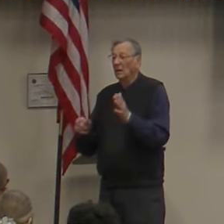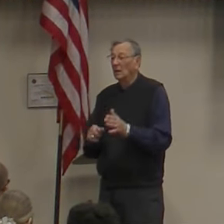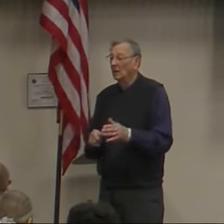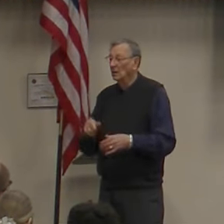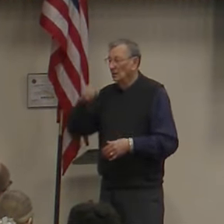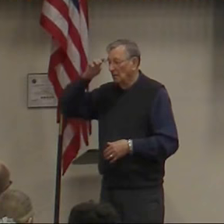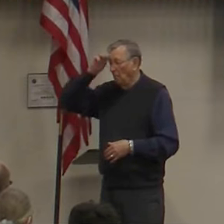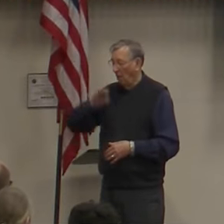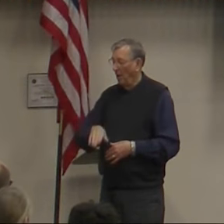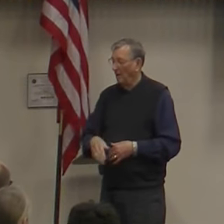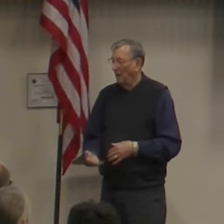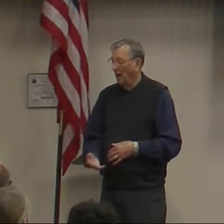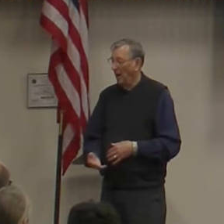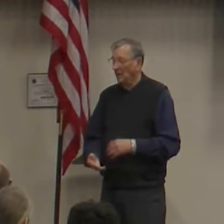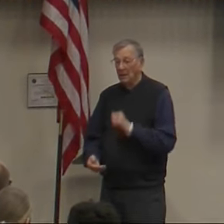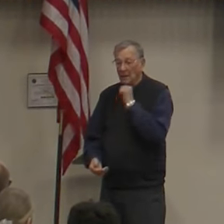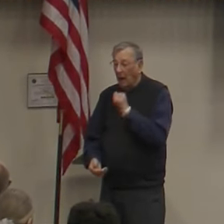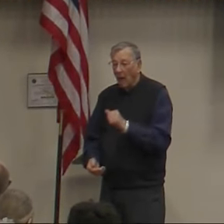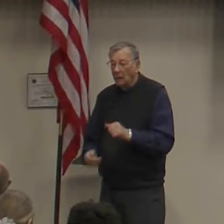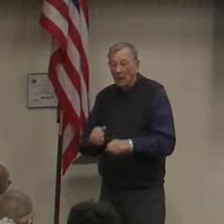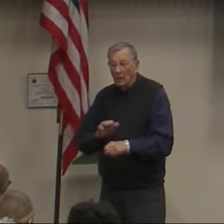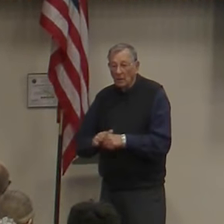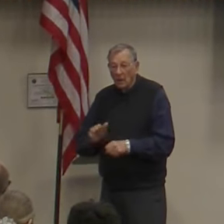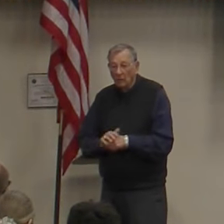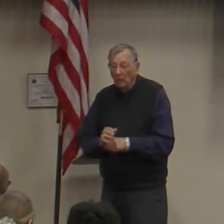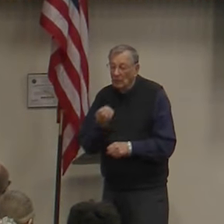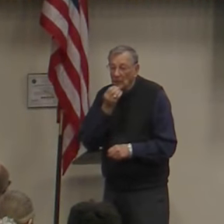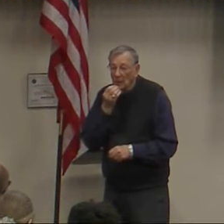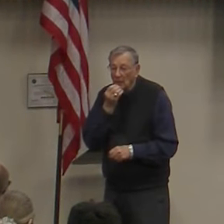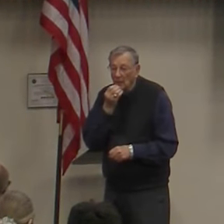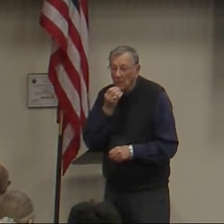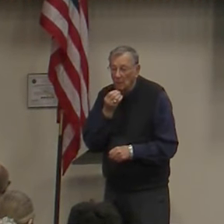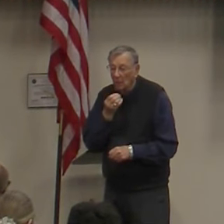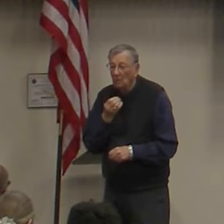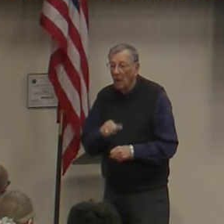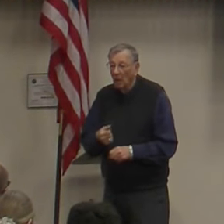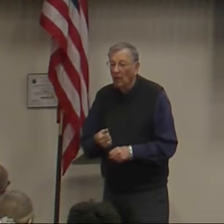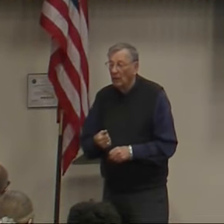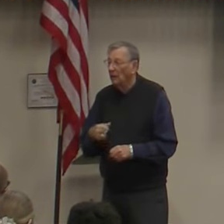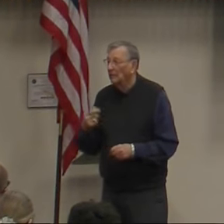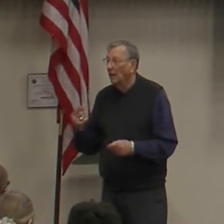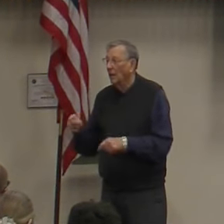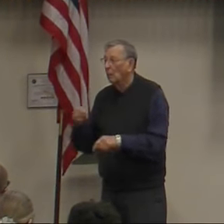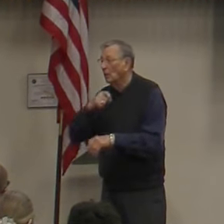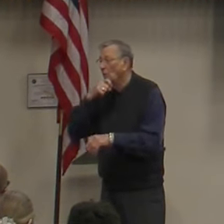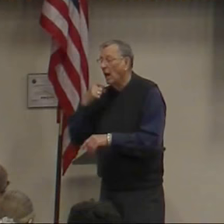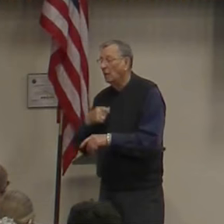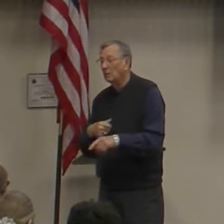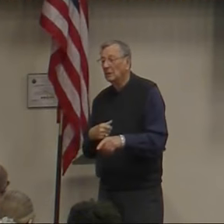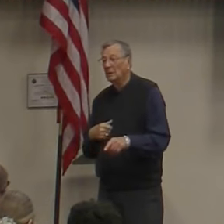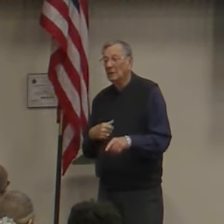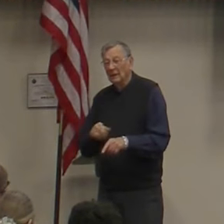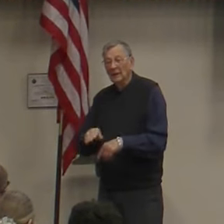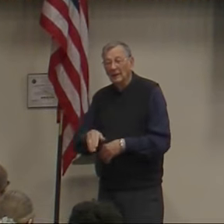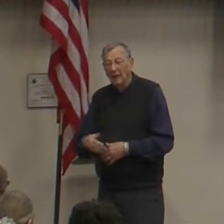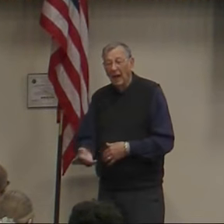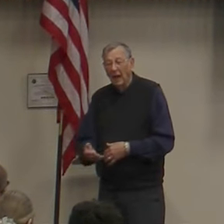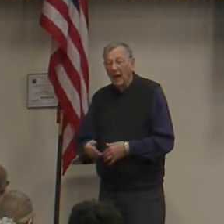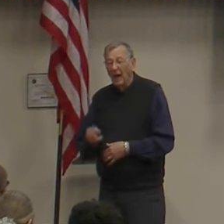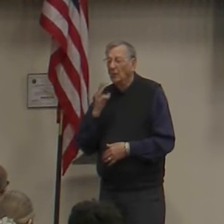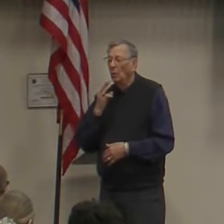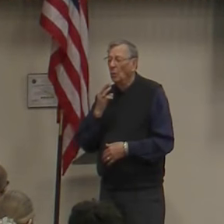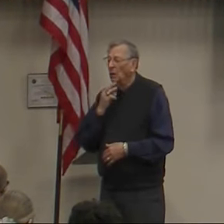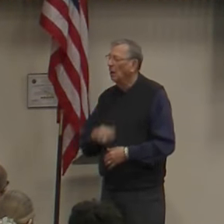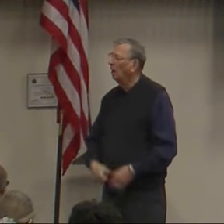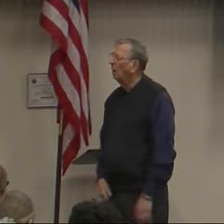We know it wasn't because he didn't have enough flour or oil. There are many other things that go along with drought. He dies. The widow is